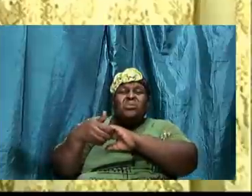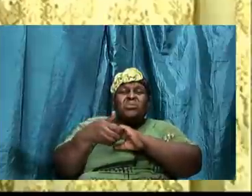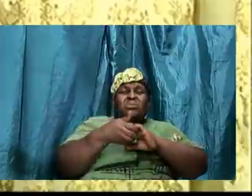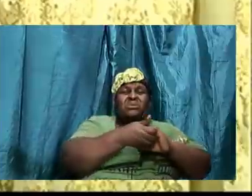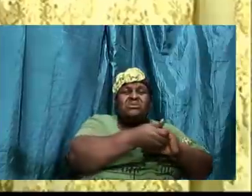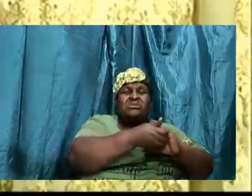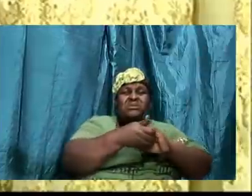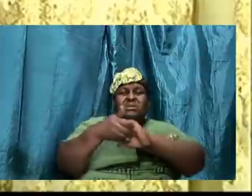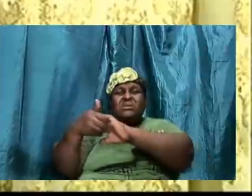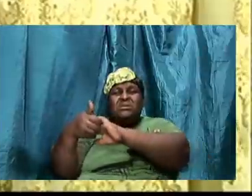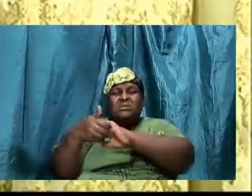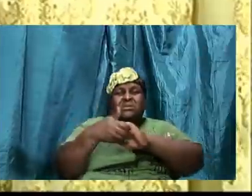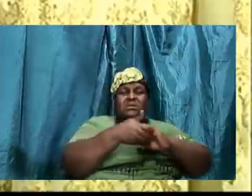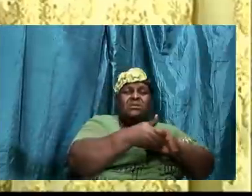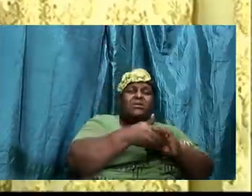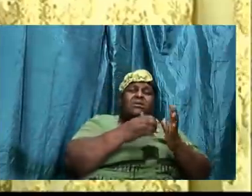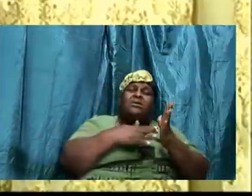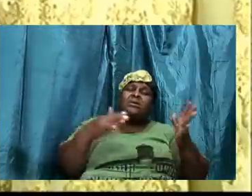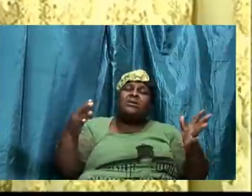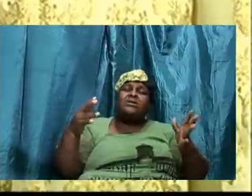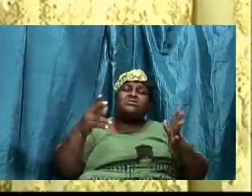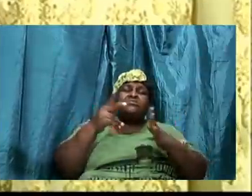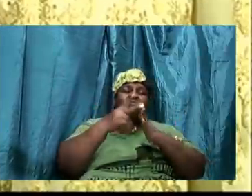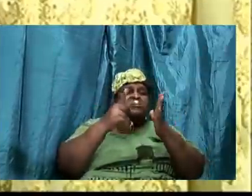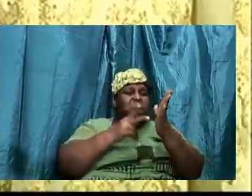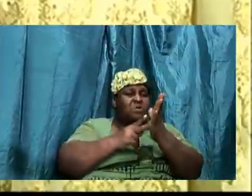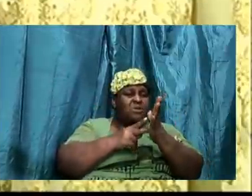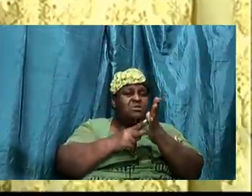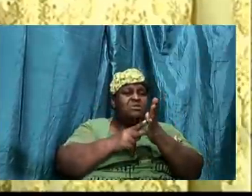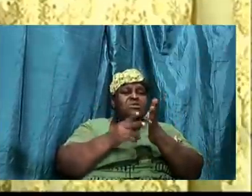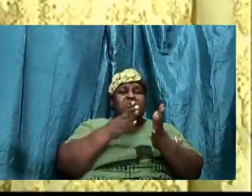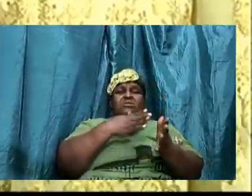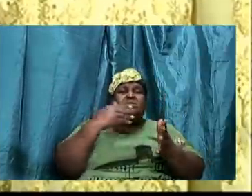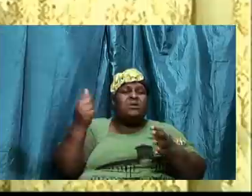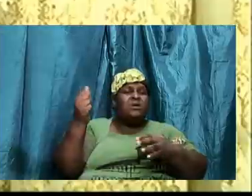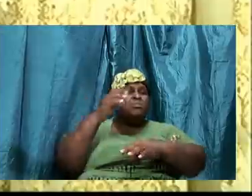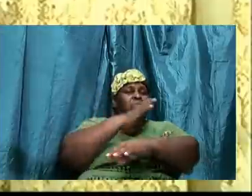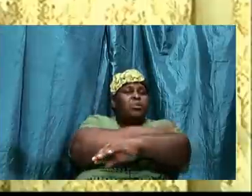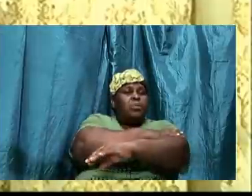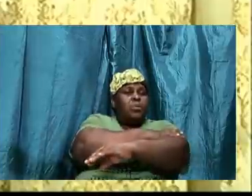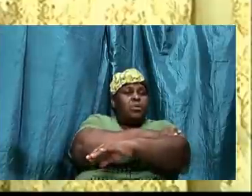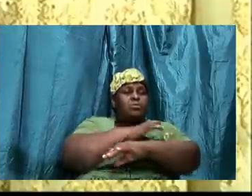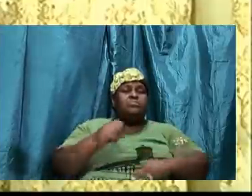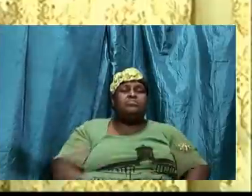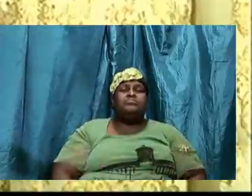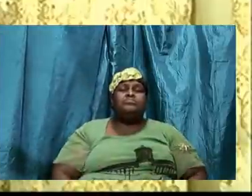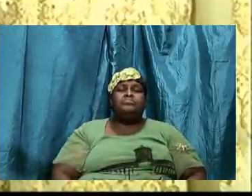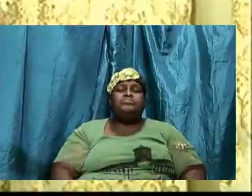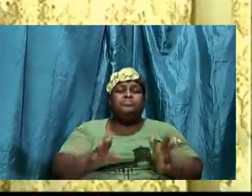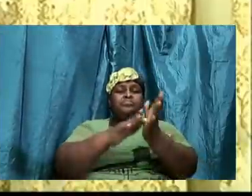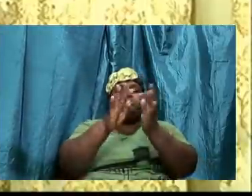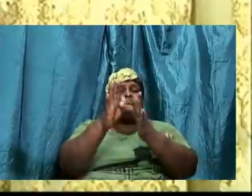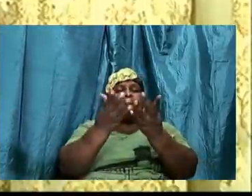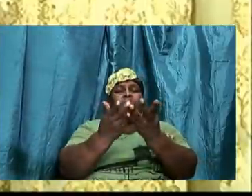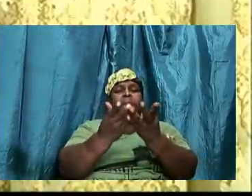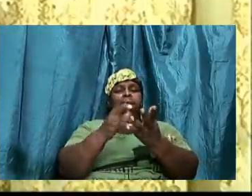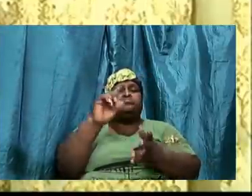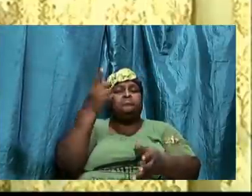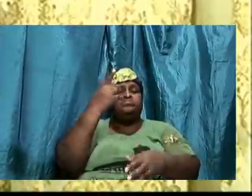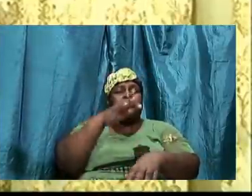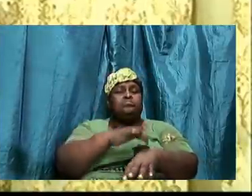principalities and against powers. So I want us to turn now in our Bibles to 1 Peter